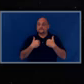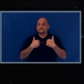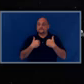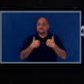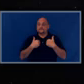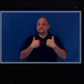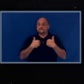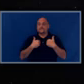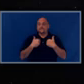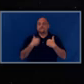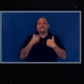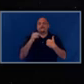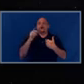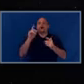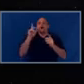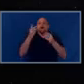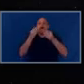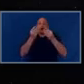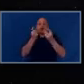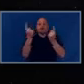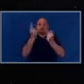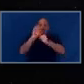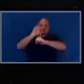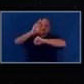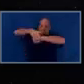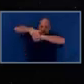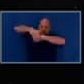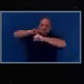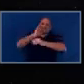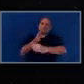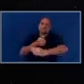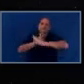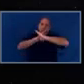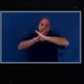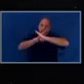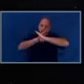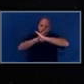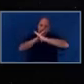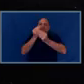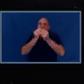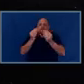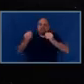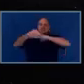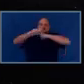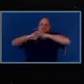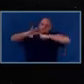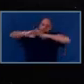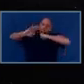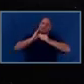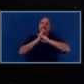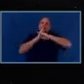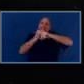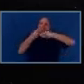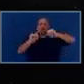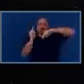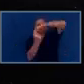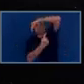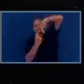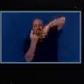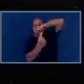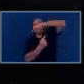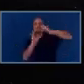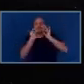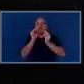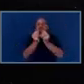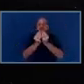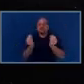that prevents material from leaving the collection device after it's been sampled. So the material can go